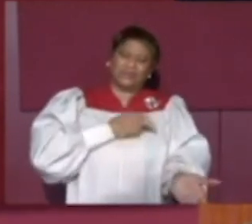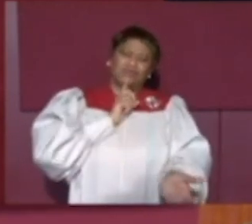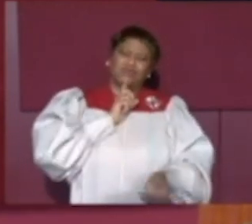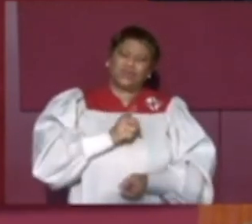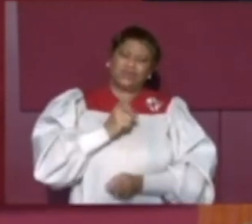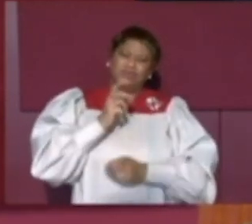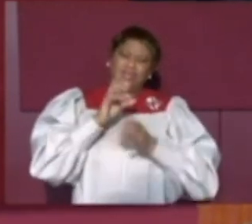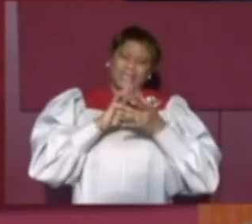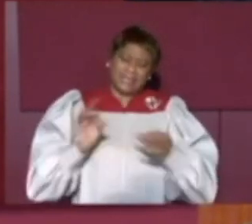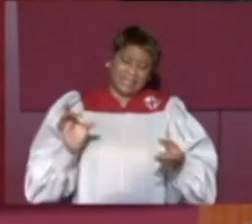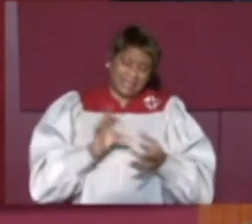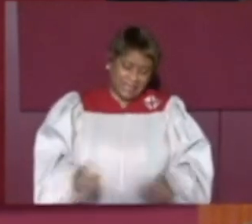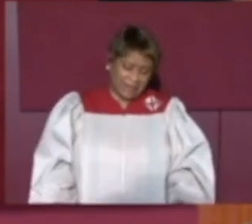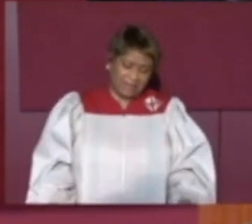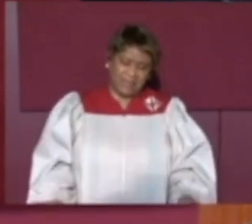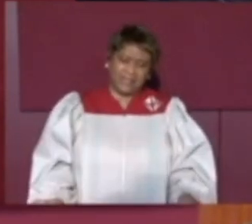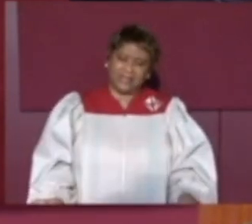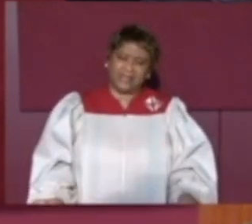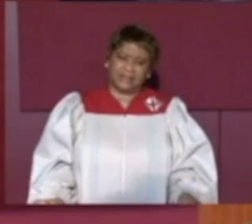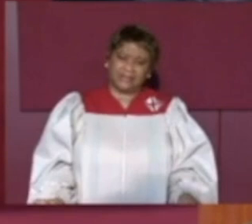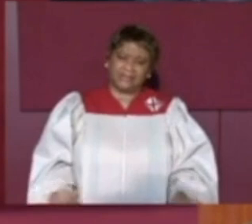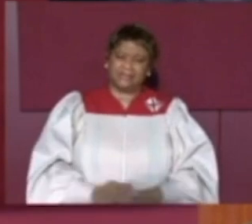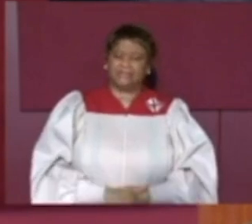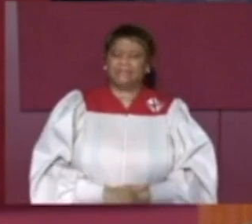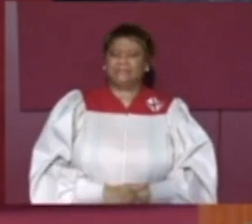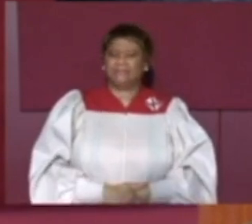statement ever uttered.